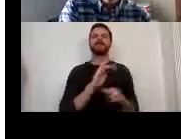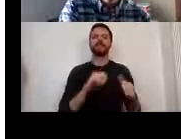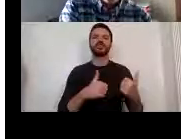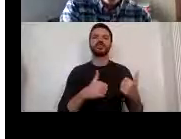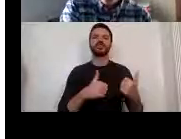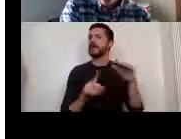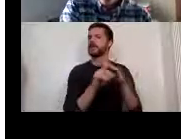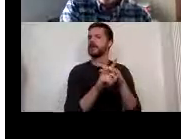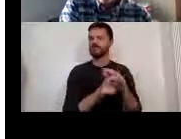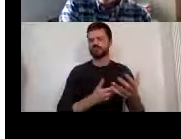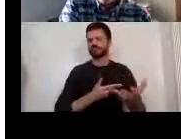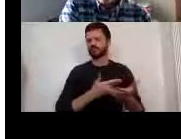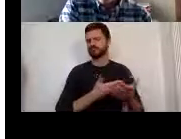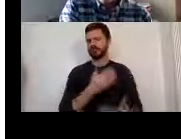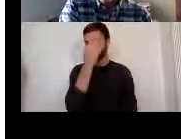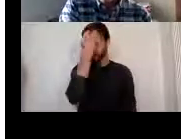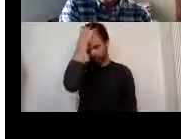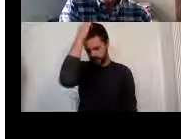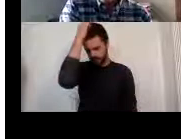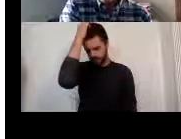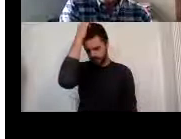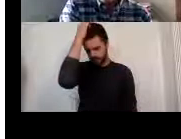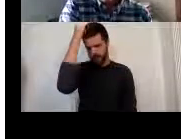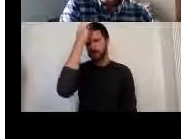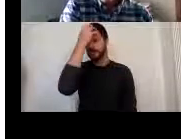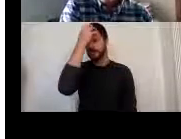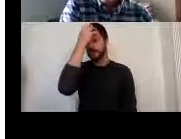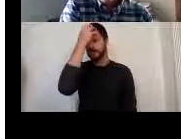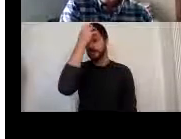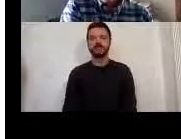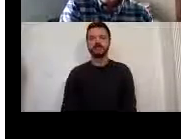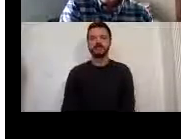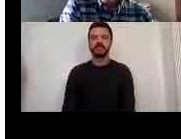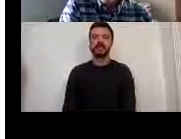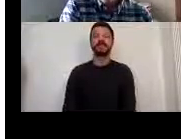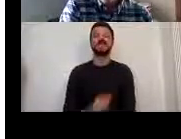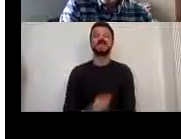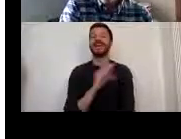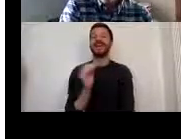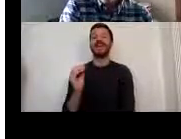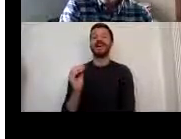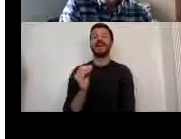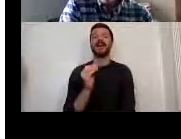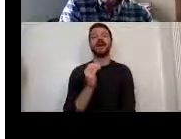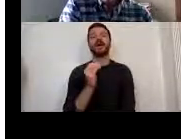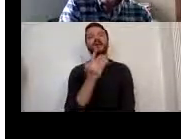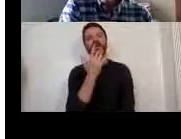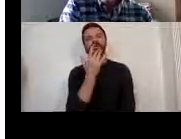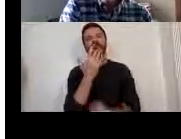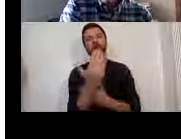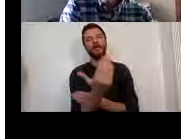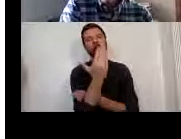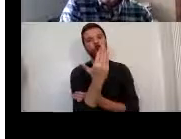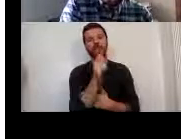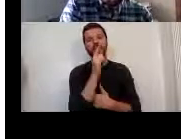arising. We also found it helpful to tackle these sessions over the course of an early morning hour or lunch